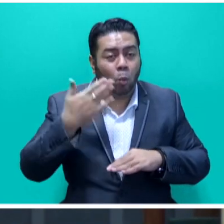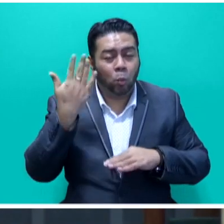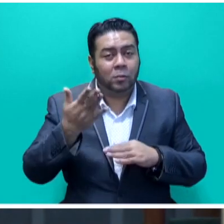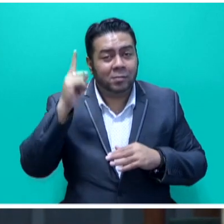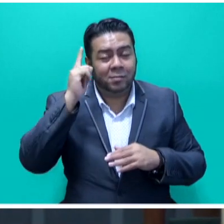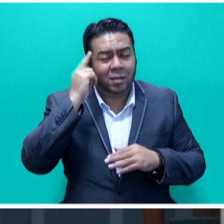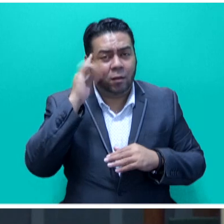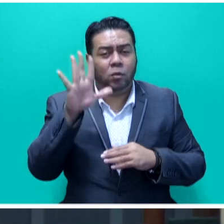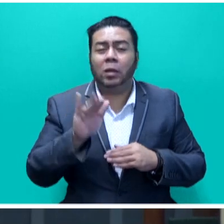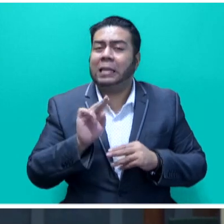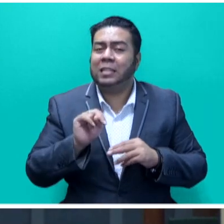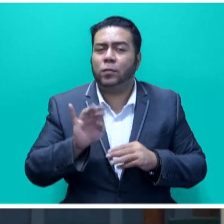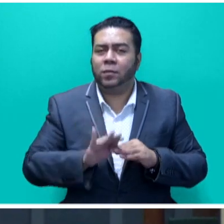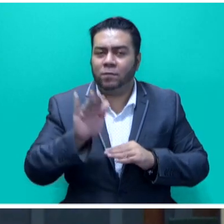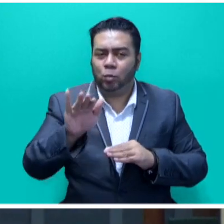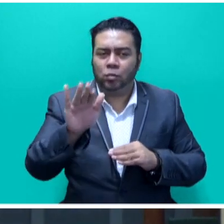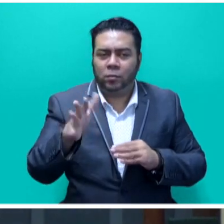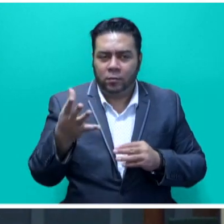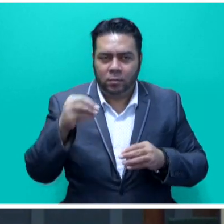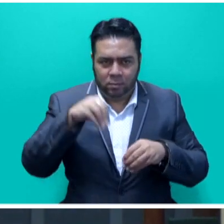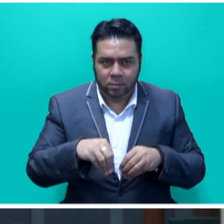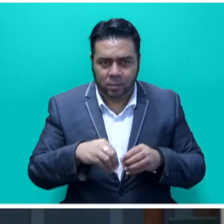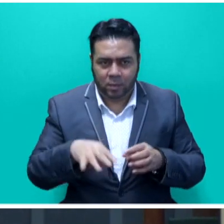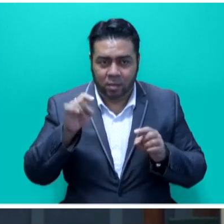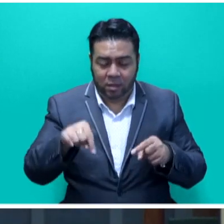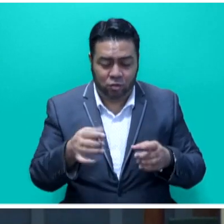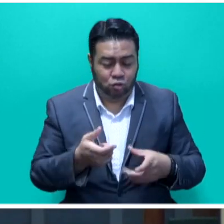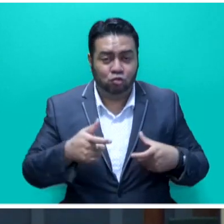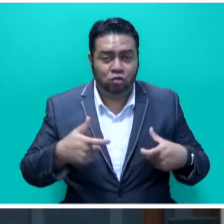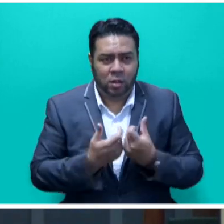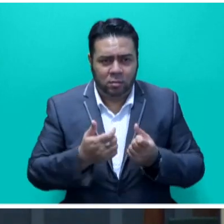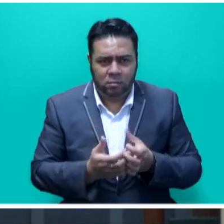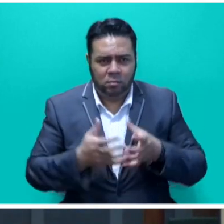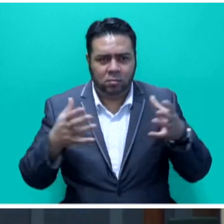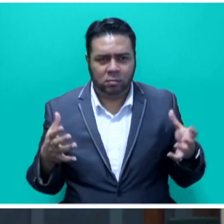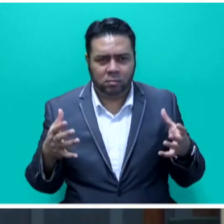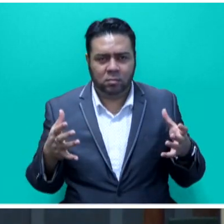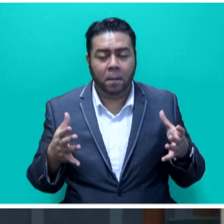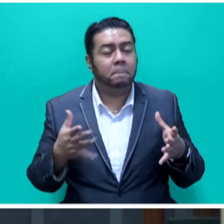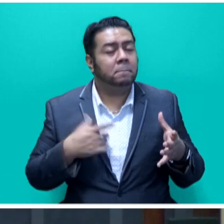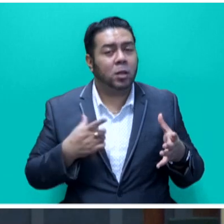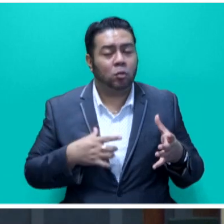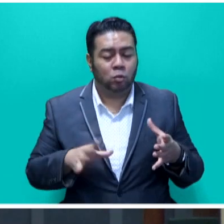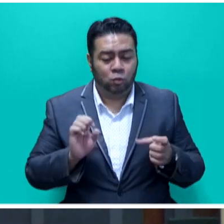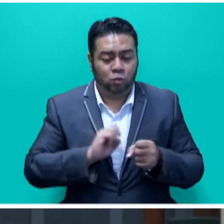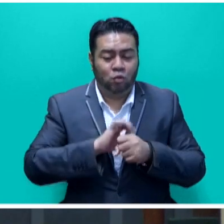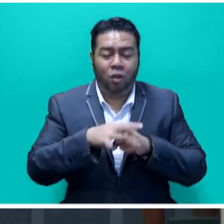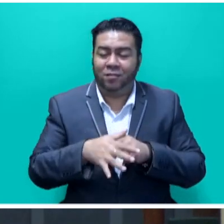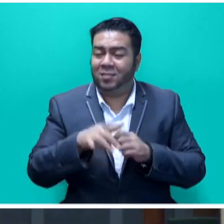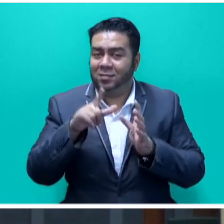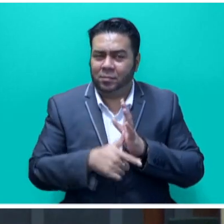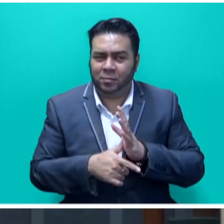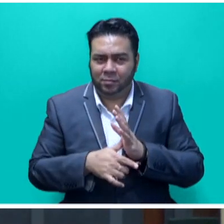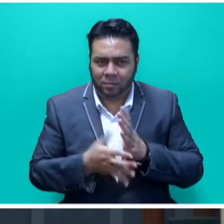needs of the future as well as the present, this challenge was doubled because COVID-19 times are times unlike any other, and